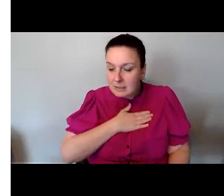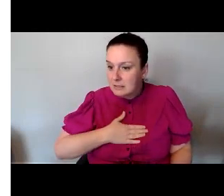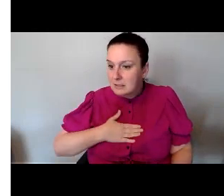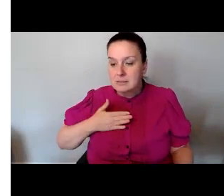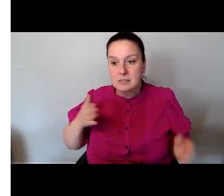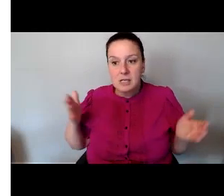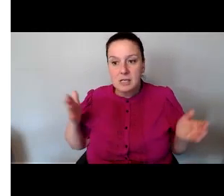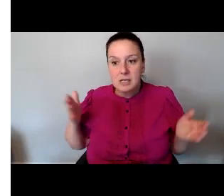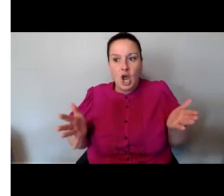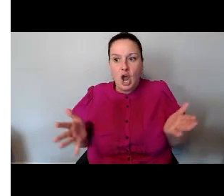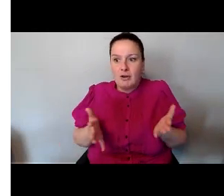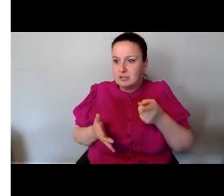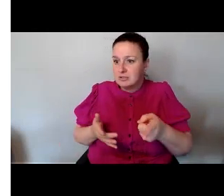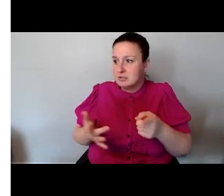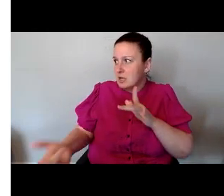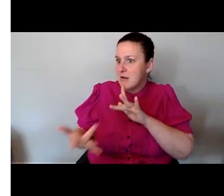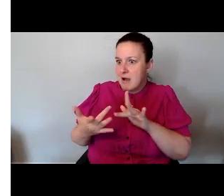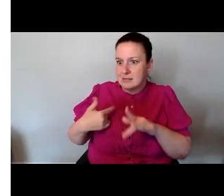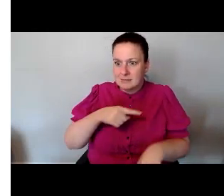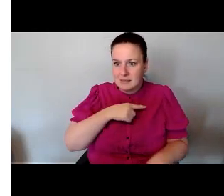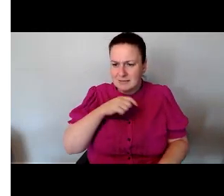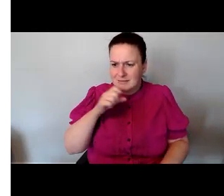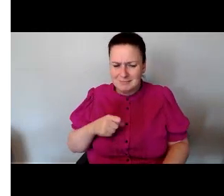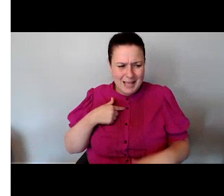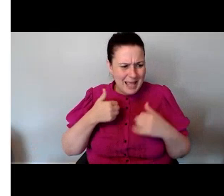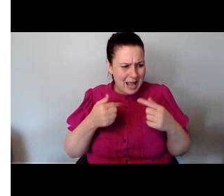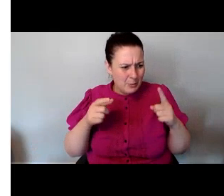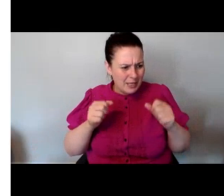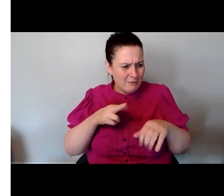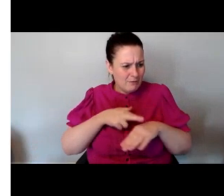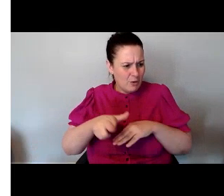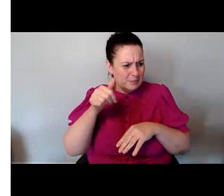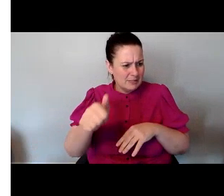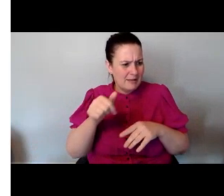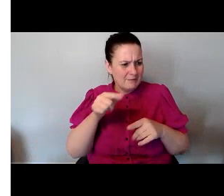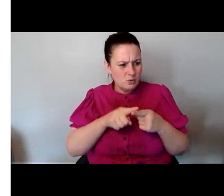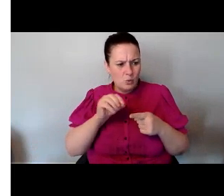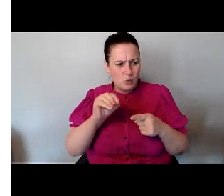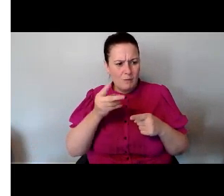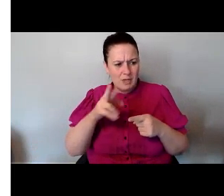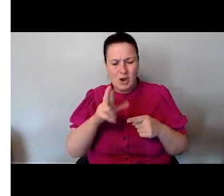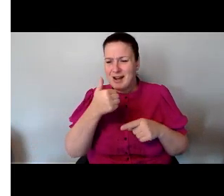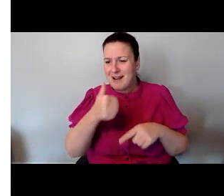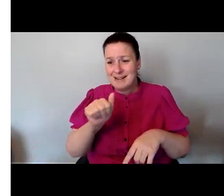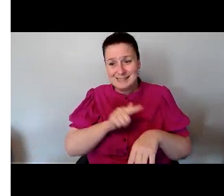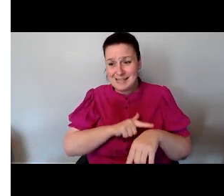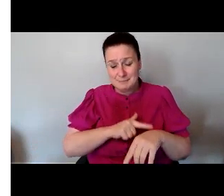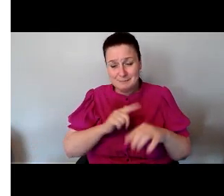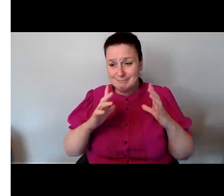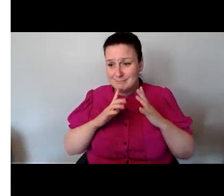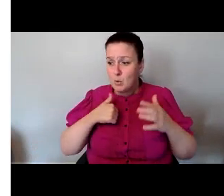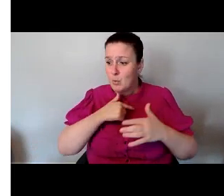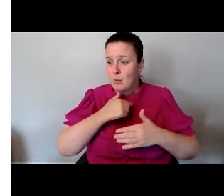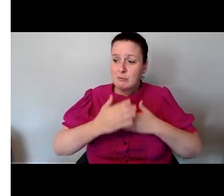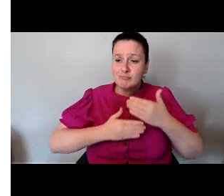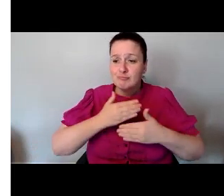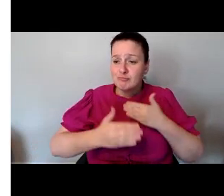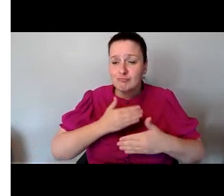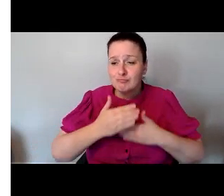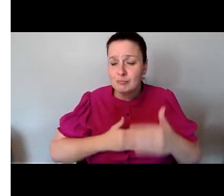to contact us. You know, anybody can refer themselves to OVR at any time, and we'll get things moving. And we can